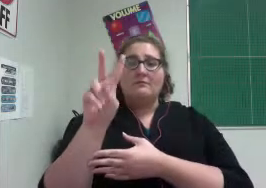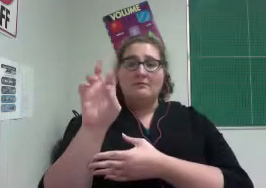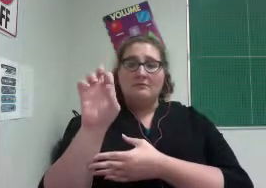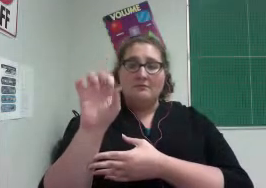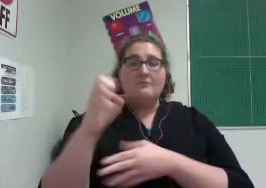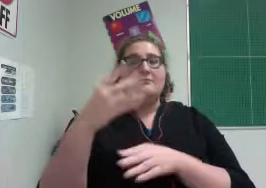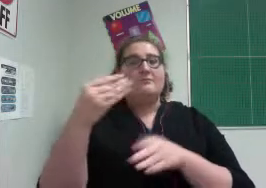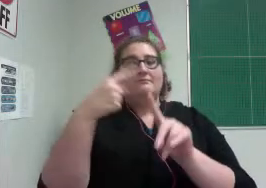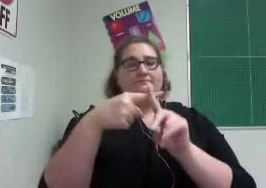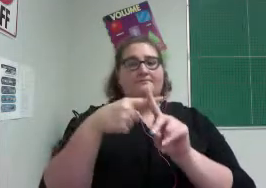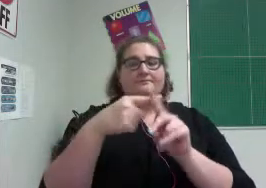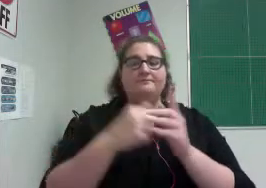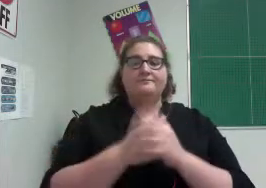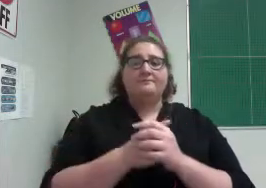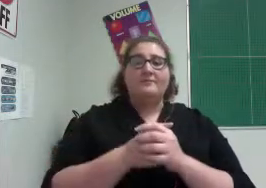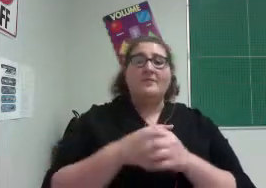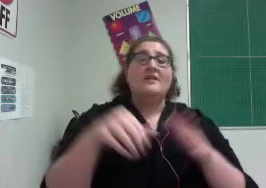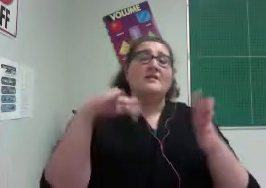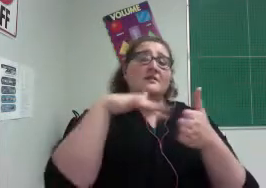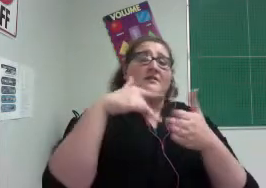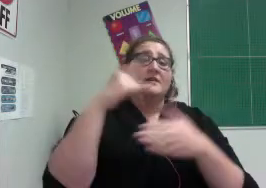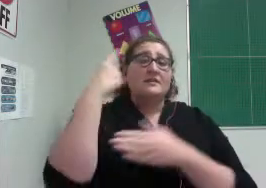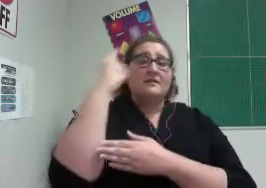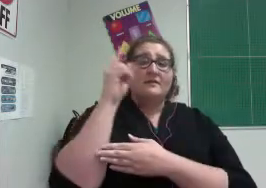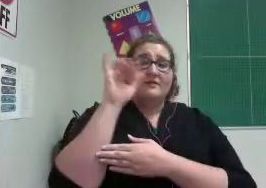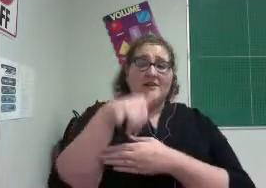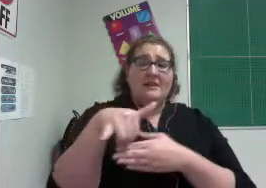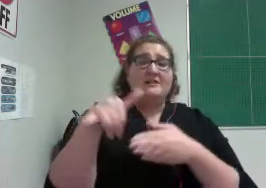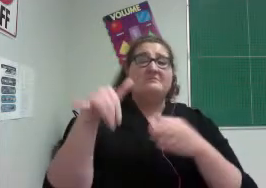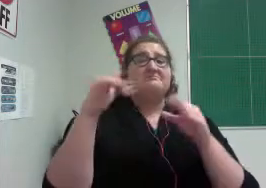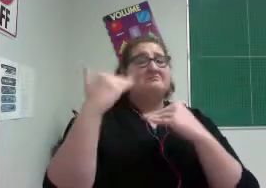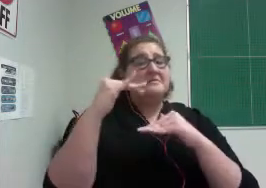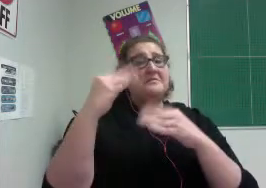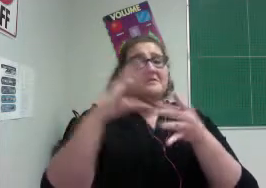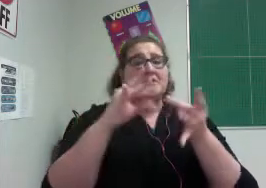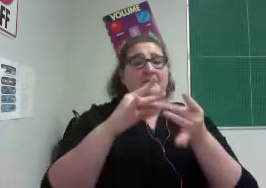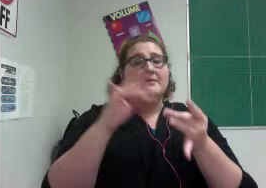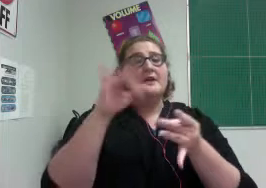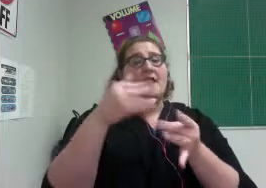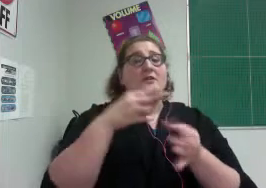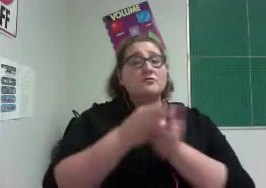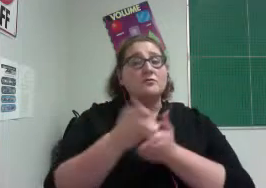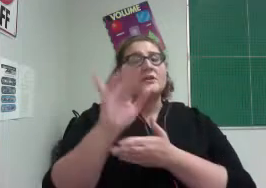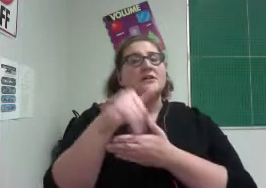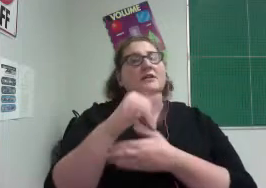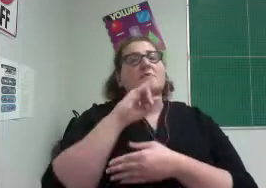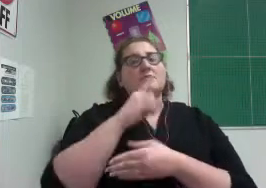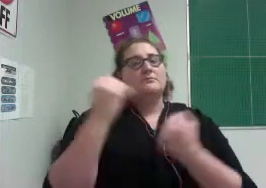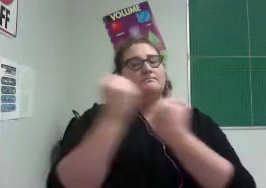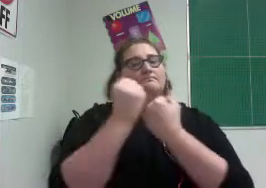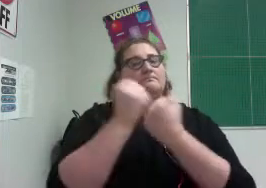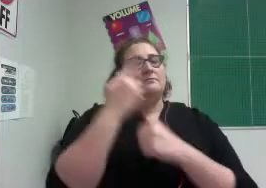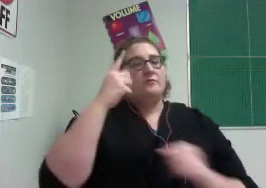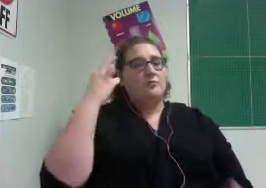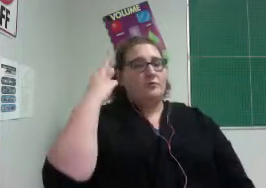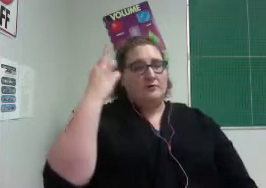conditionals. The study of conditional statements and their truth values is the foundation of